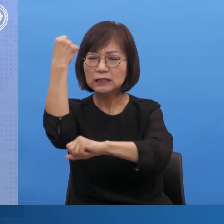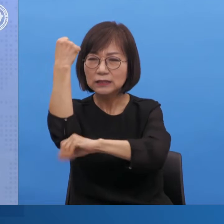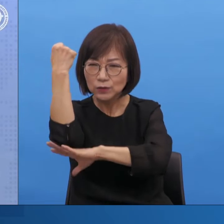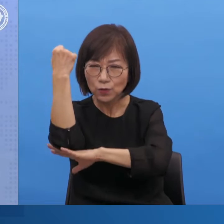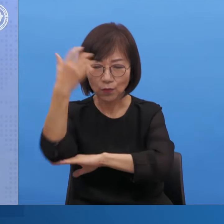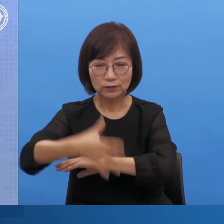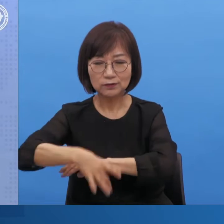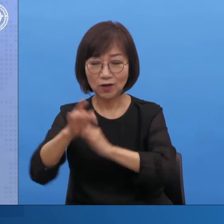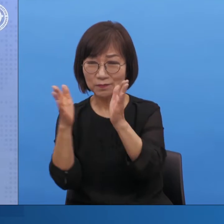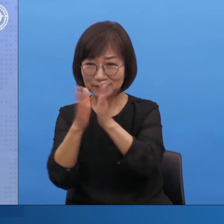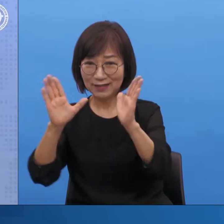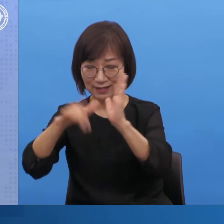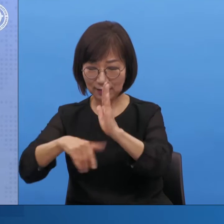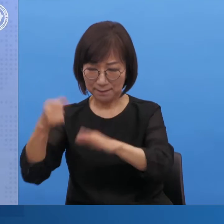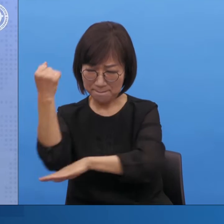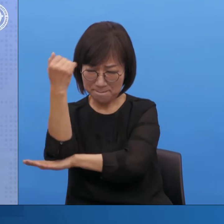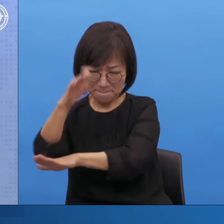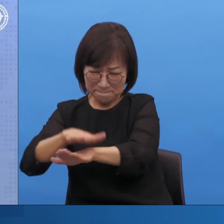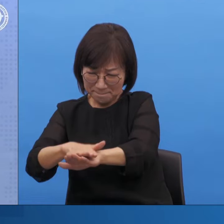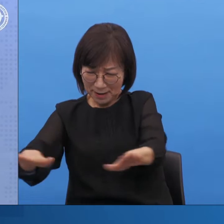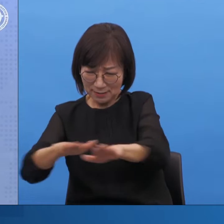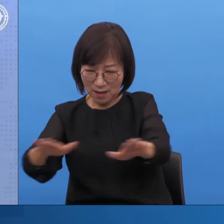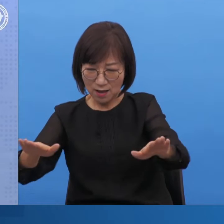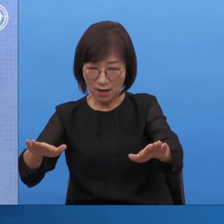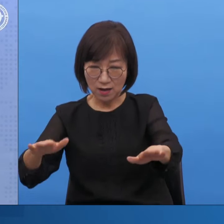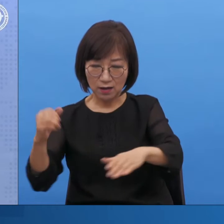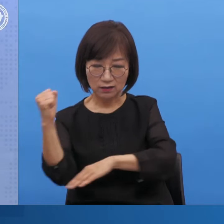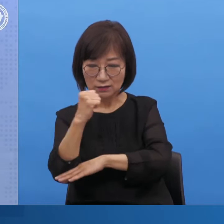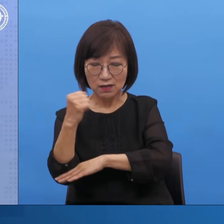need to make and build that fundamental foundation with something that will